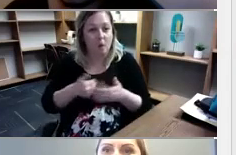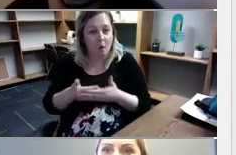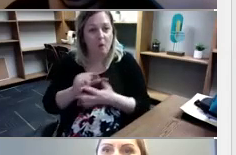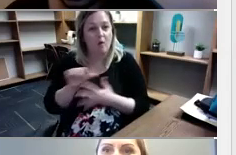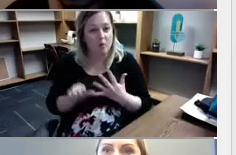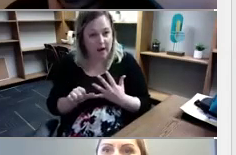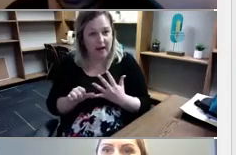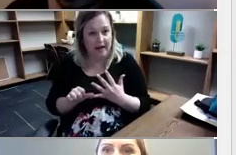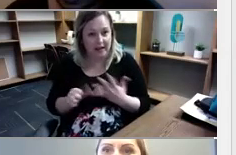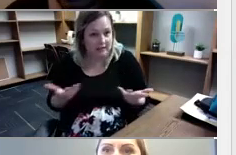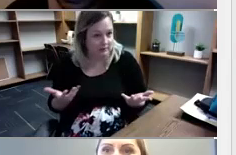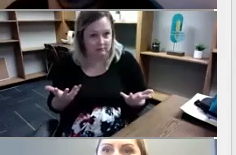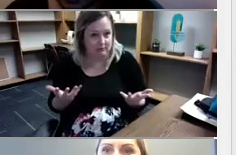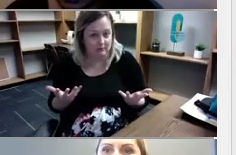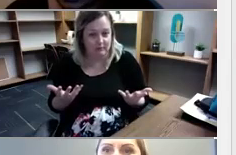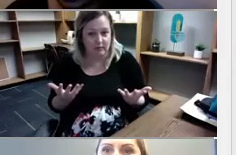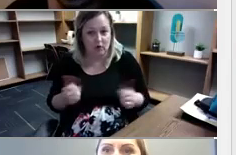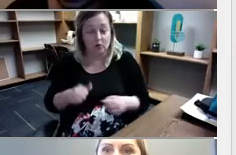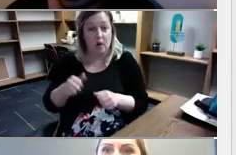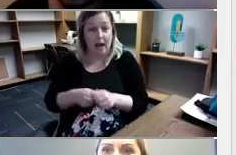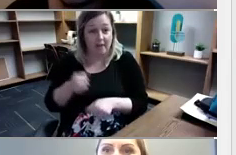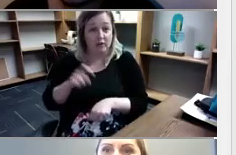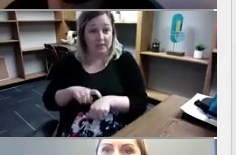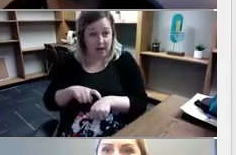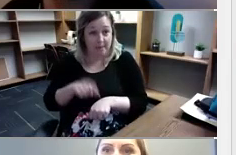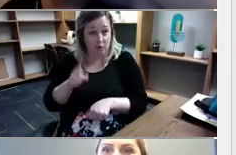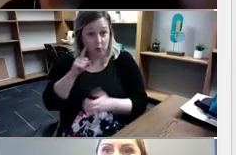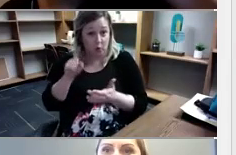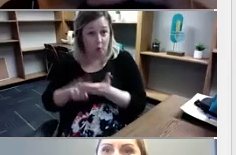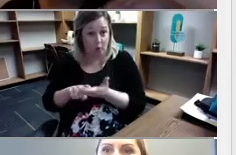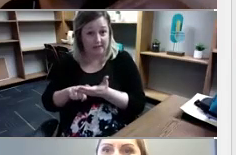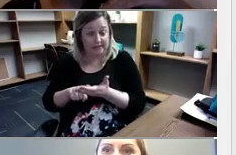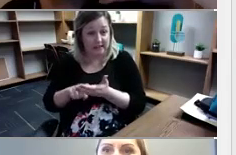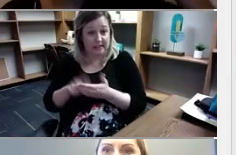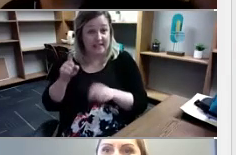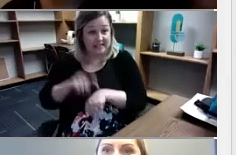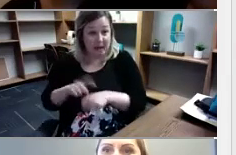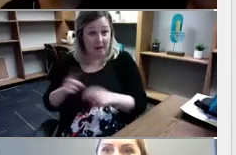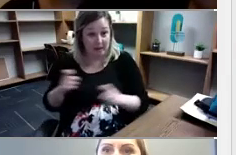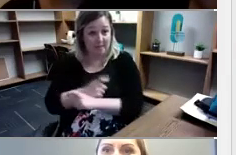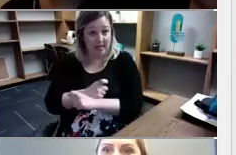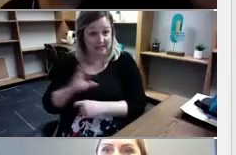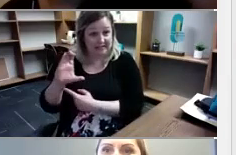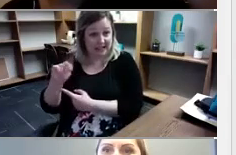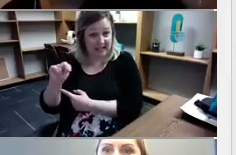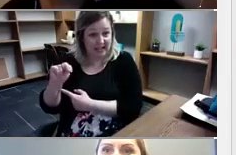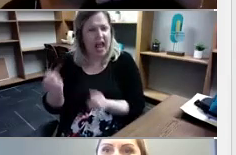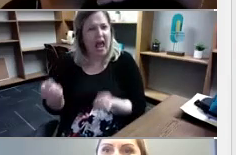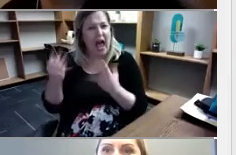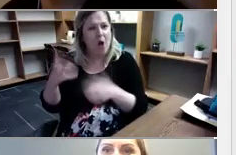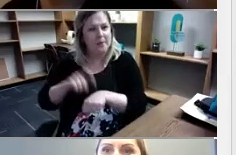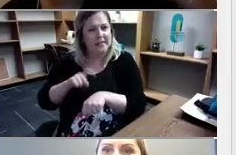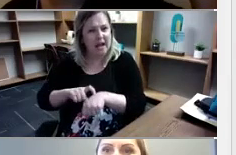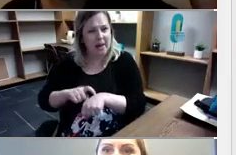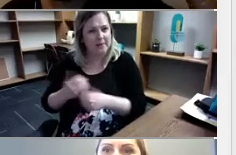So here, every time we have a time complexity of Cn. And how many Cn's do we have? We essentially have the same number of